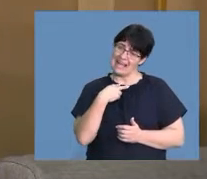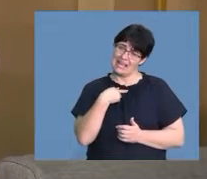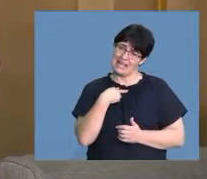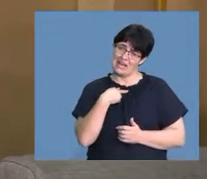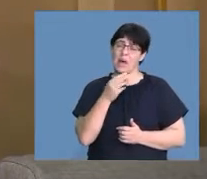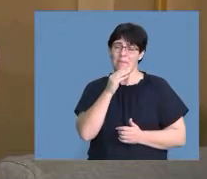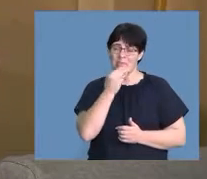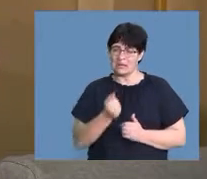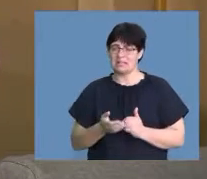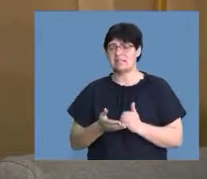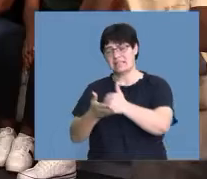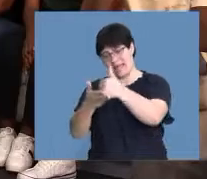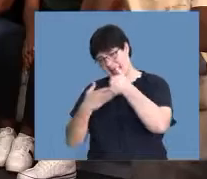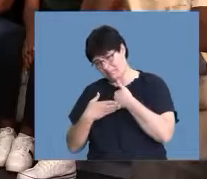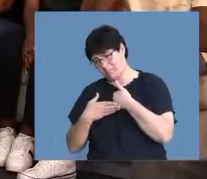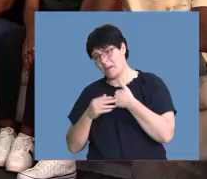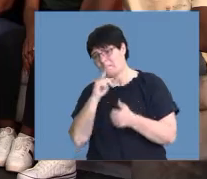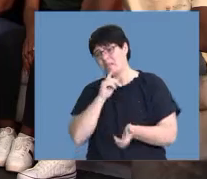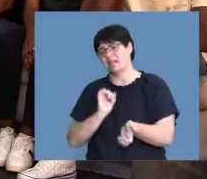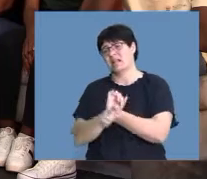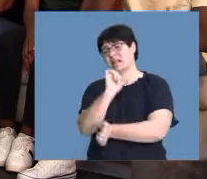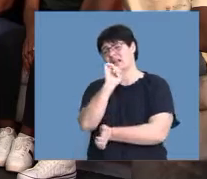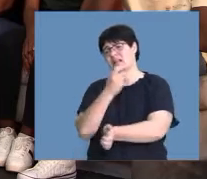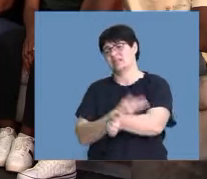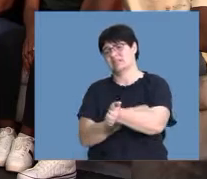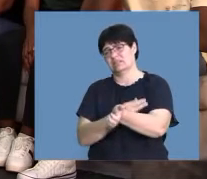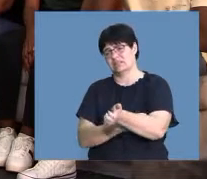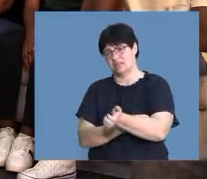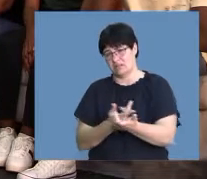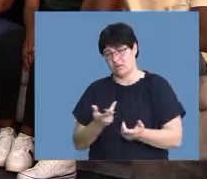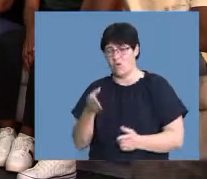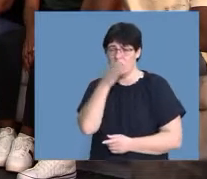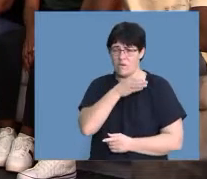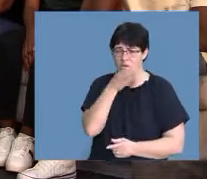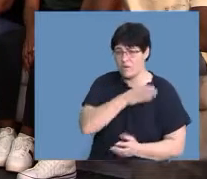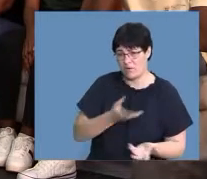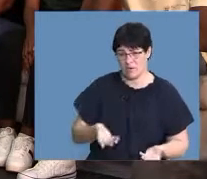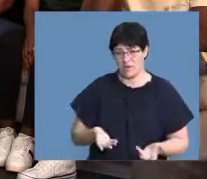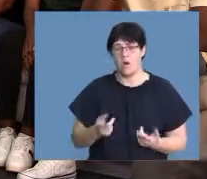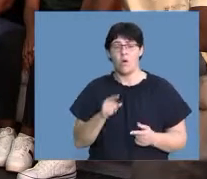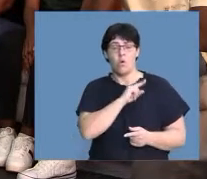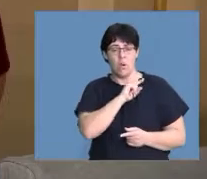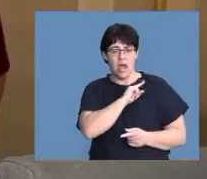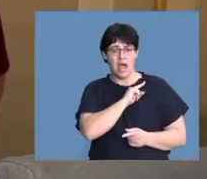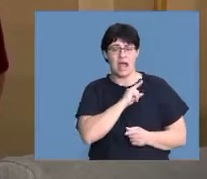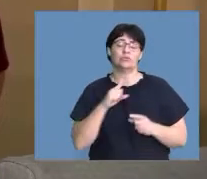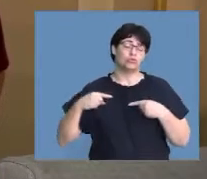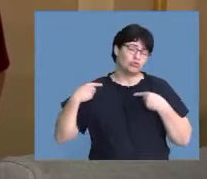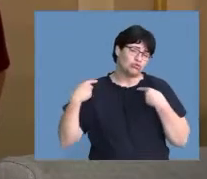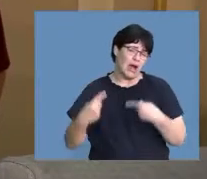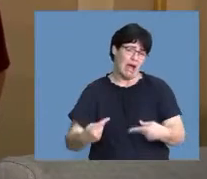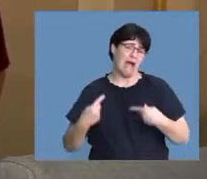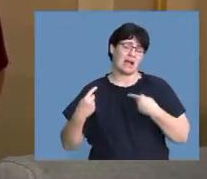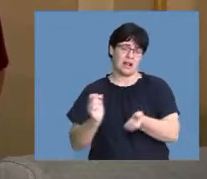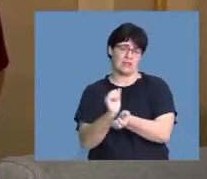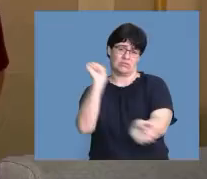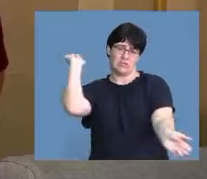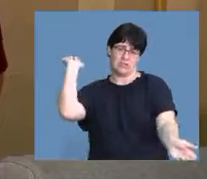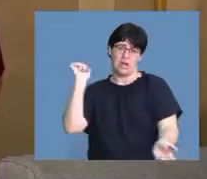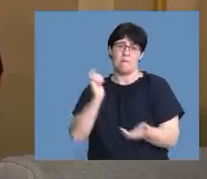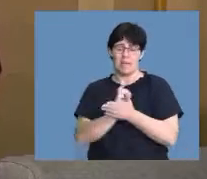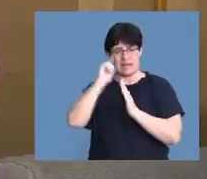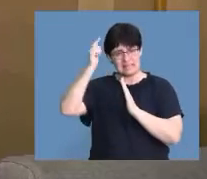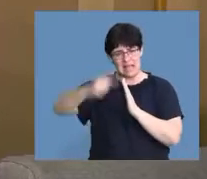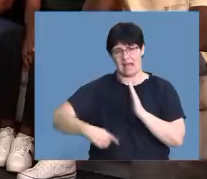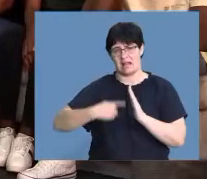help. You've got to ask for help, because those areas are such a struggle. It can get you into a cycle.